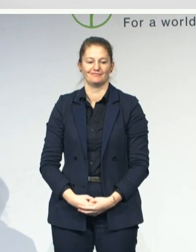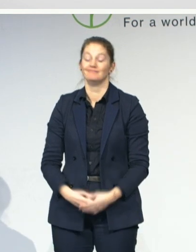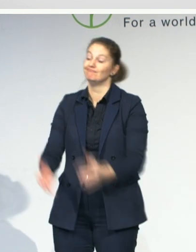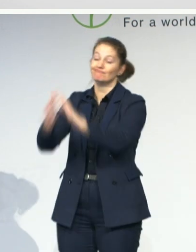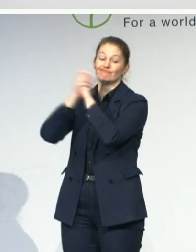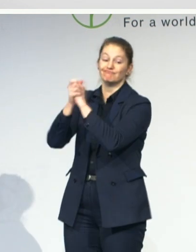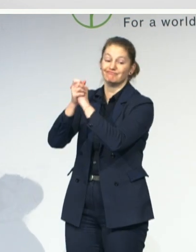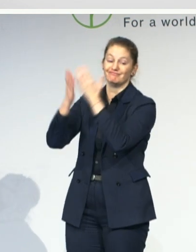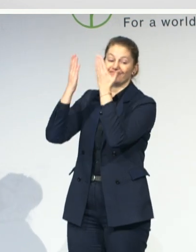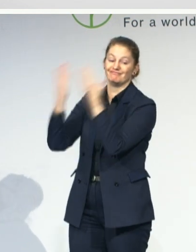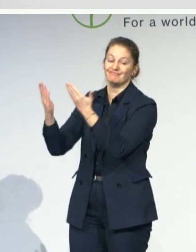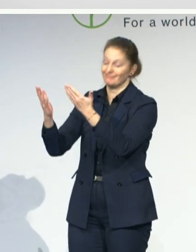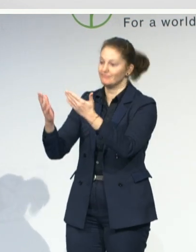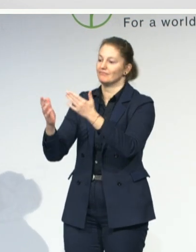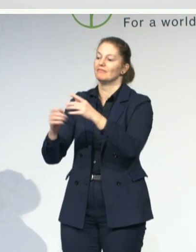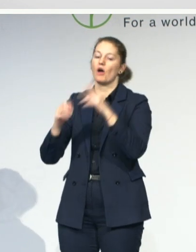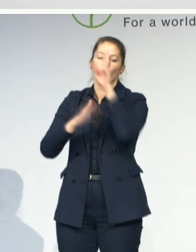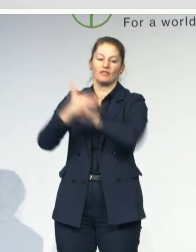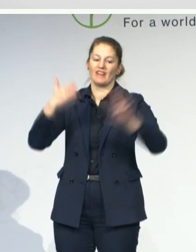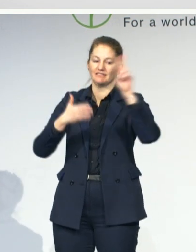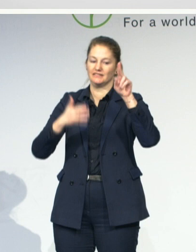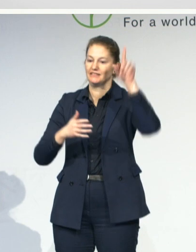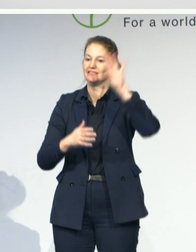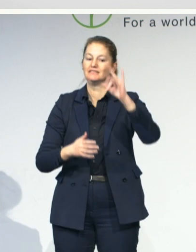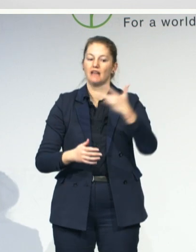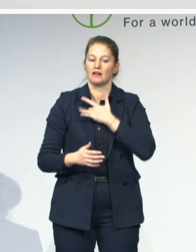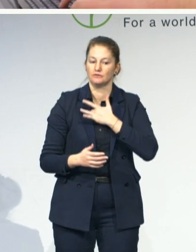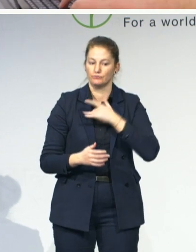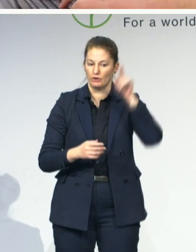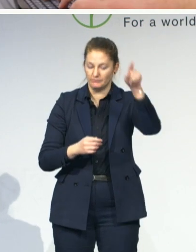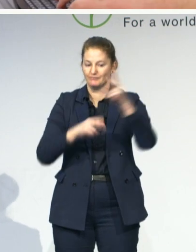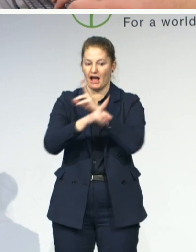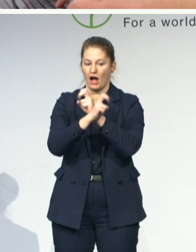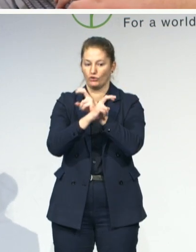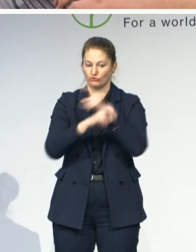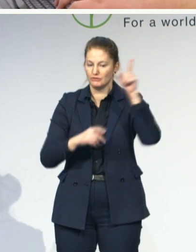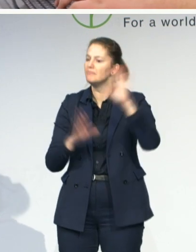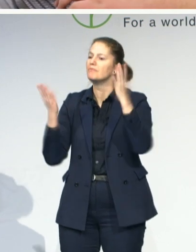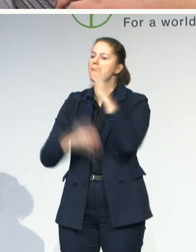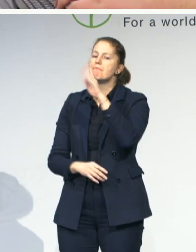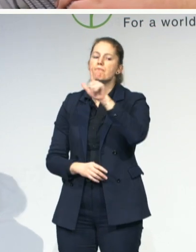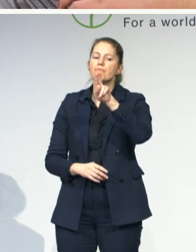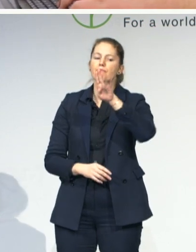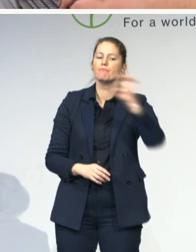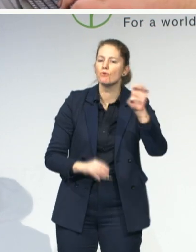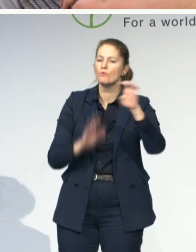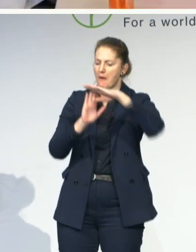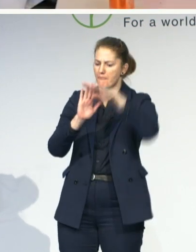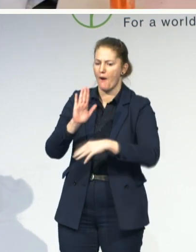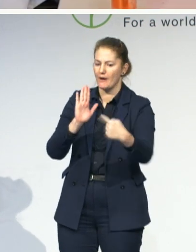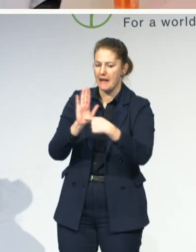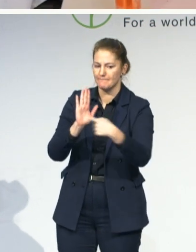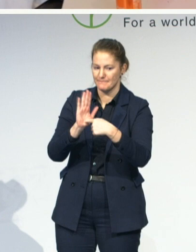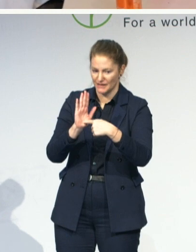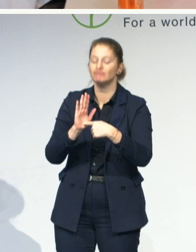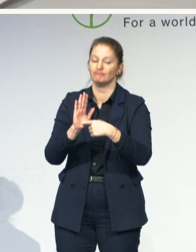Congratulations to Pädagogische Hochschule Salzburg from Austria for the Blue Hochschulprogramm. The university has developed a program